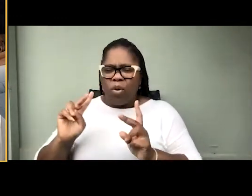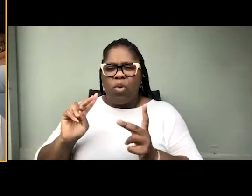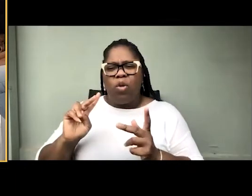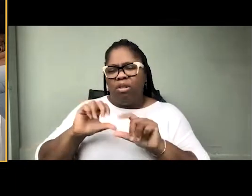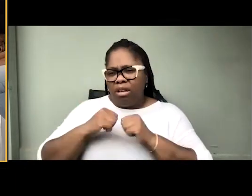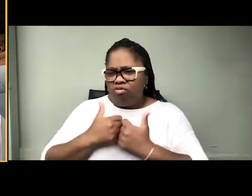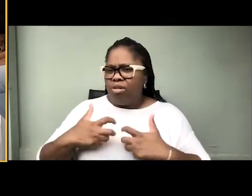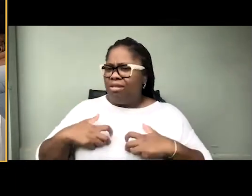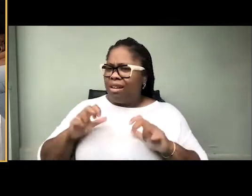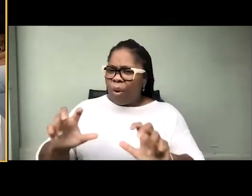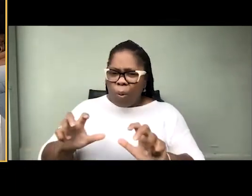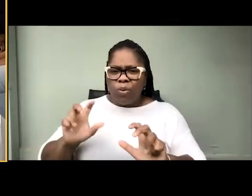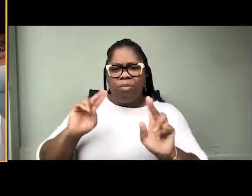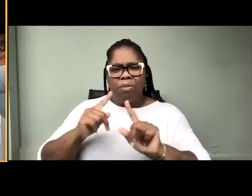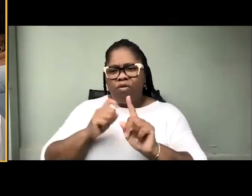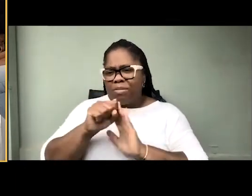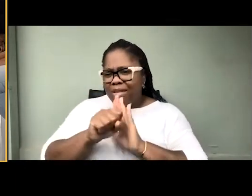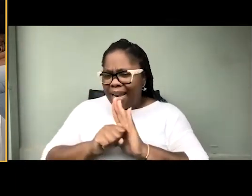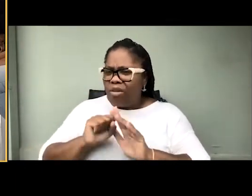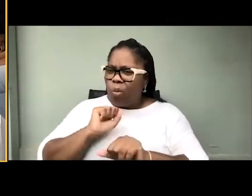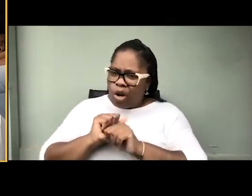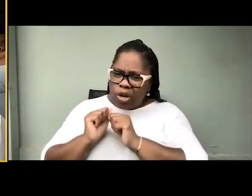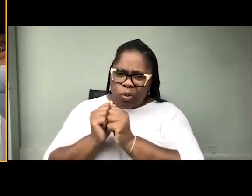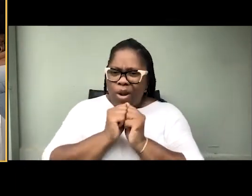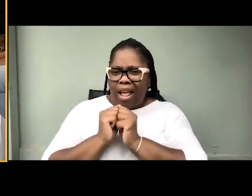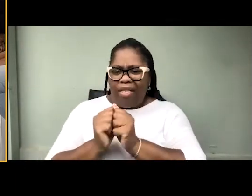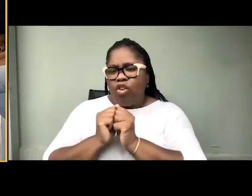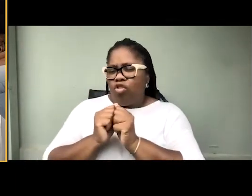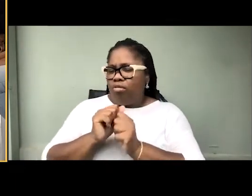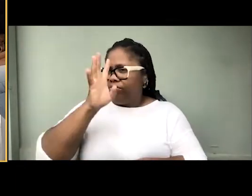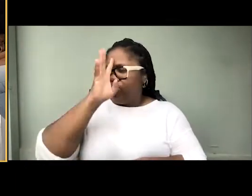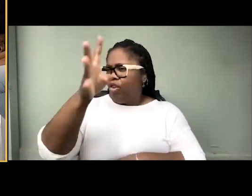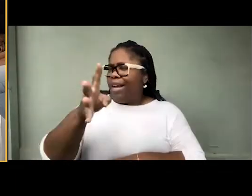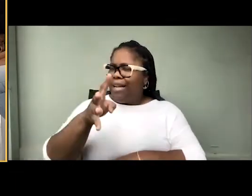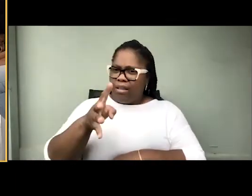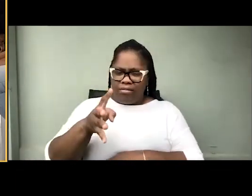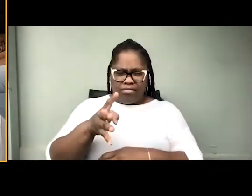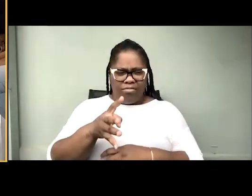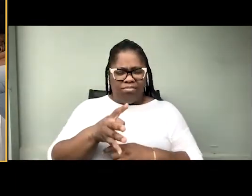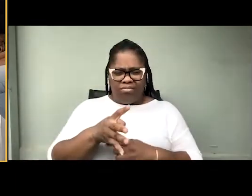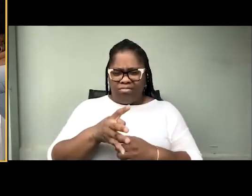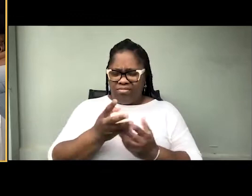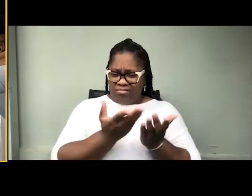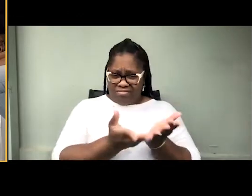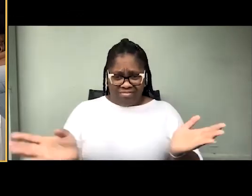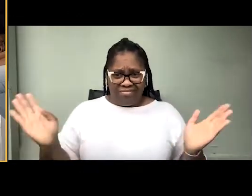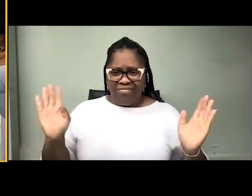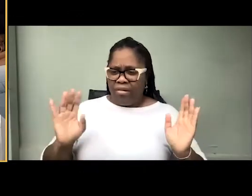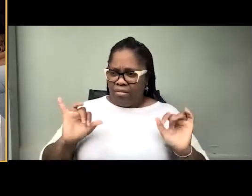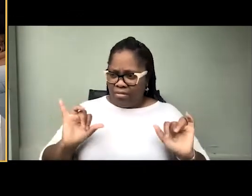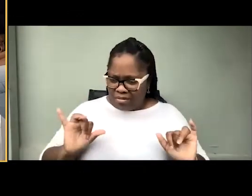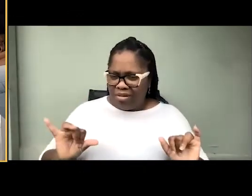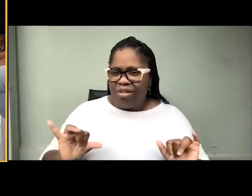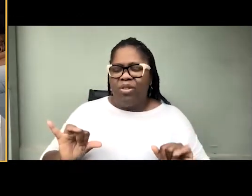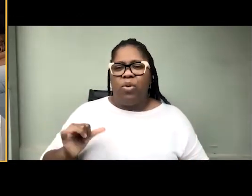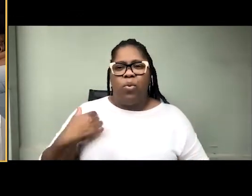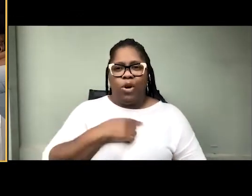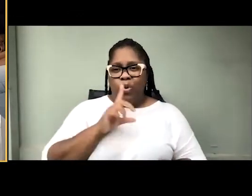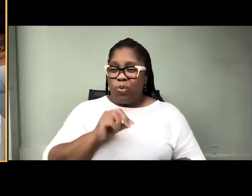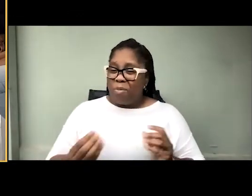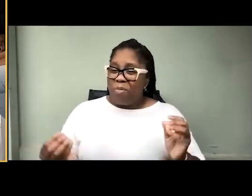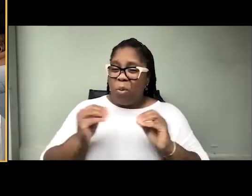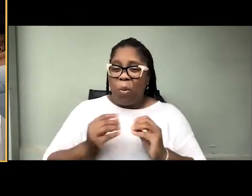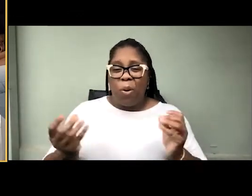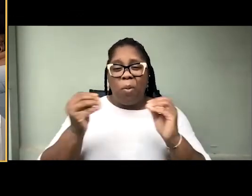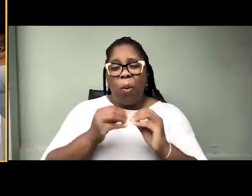representatives from the state working together to create, like, draw out this landscape, which I'm finding we're doing more and more for all of these issues, is